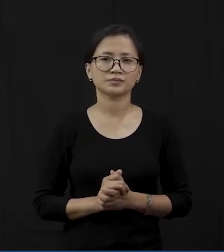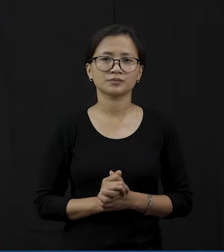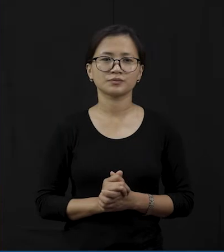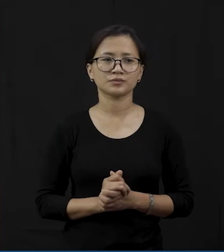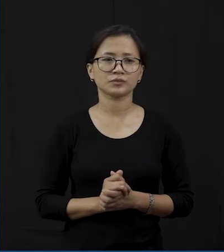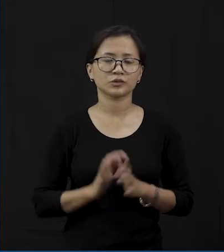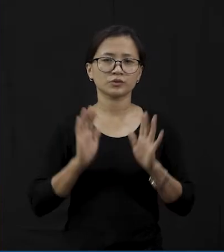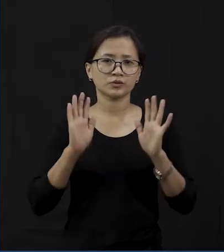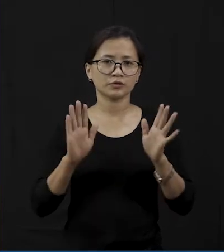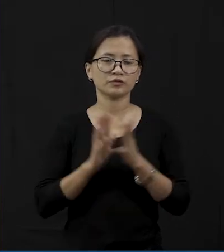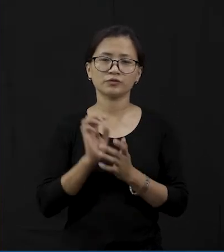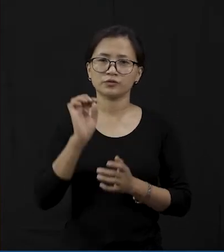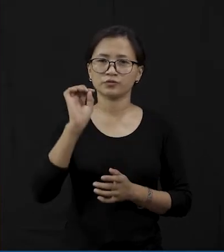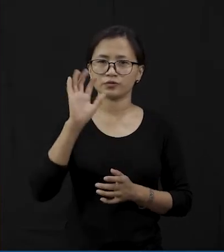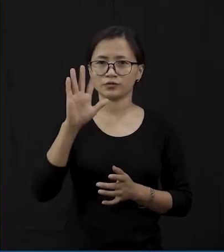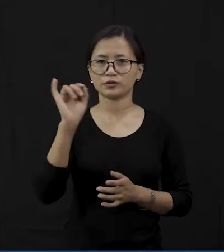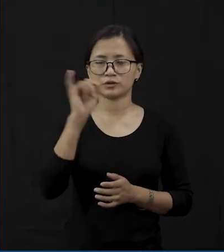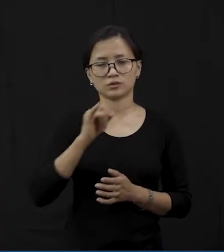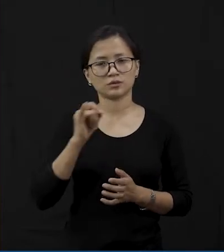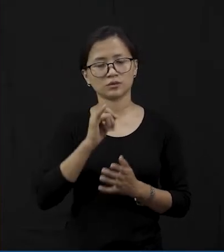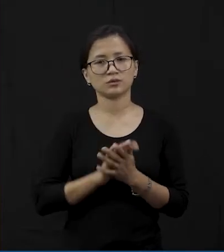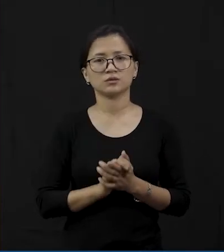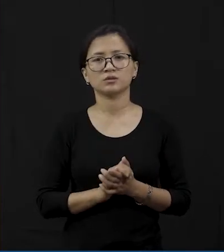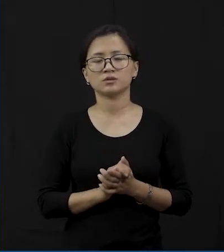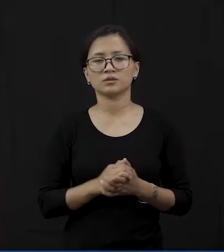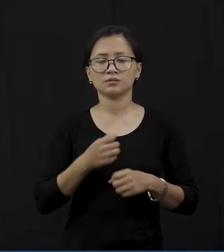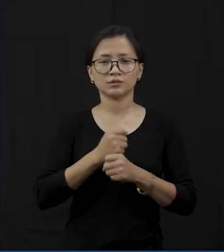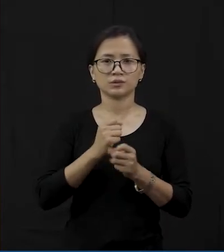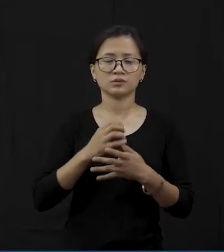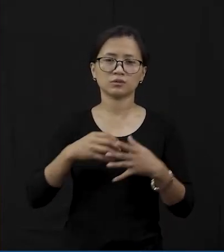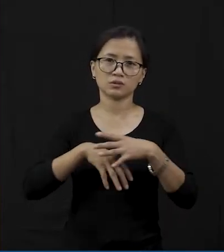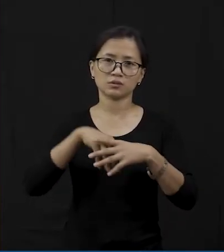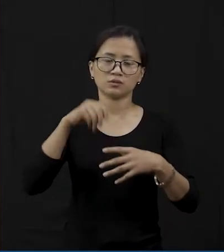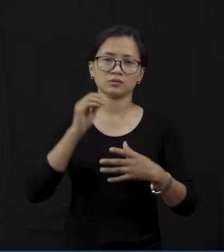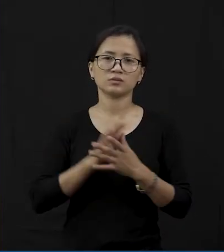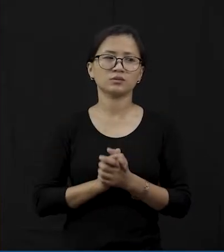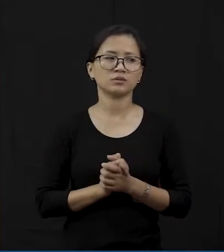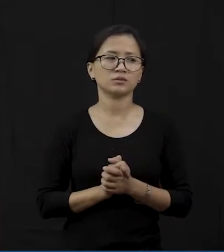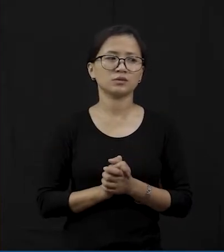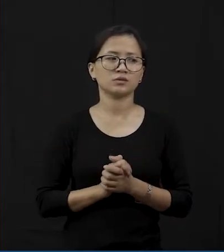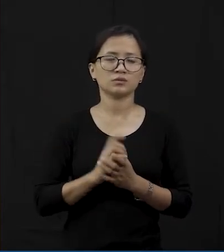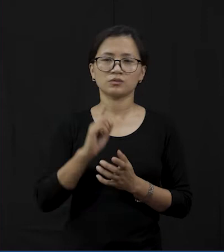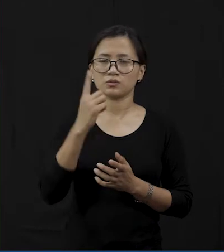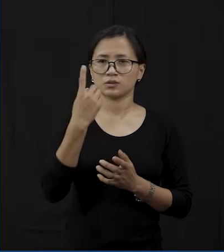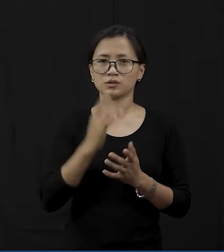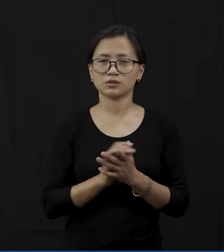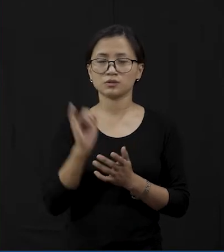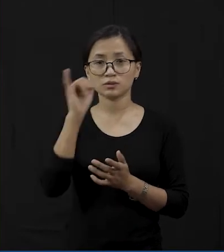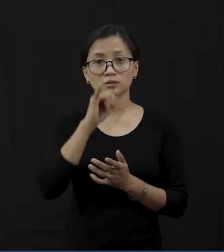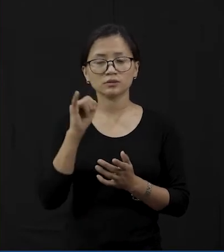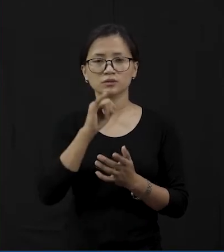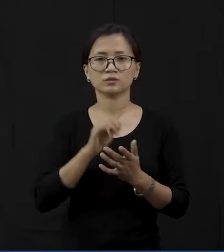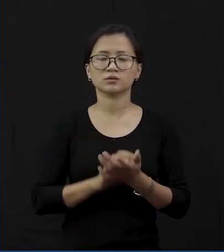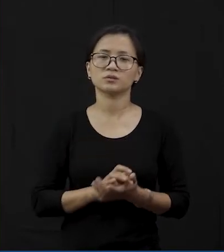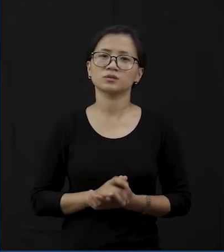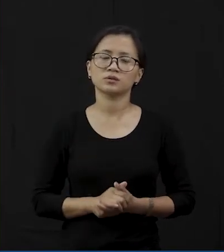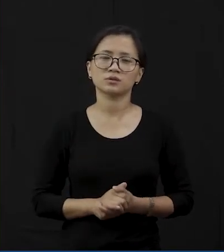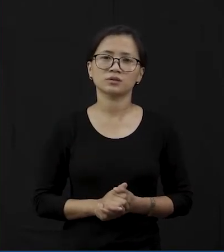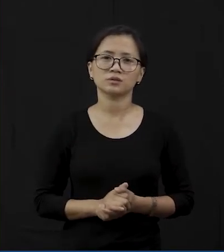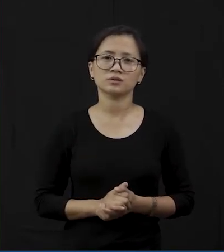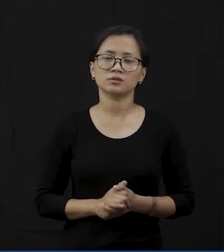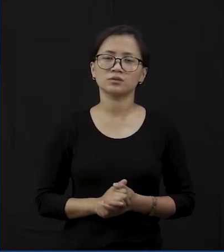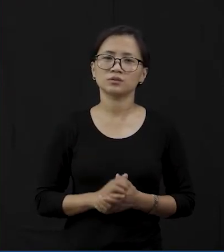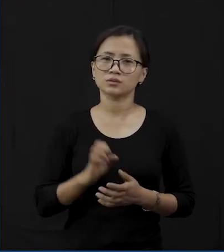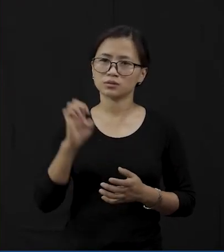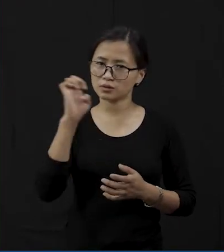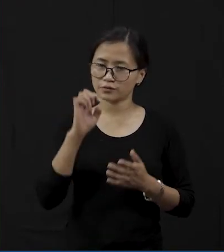have 56. You can make it out that the last number or the ones is 6. So it is